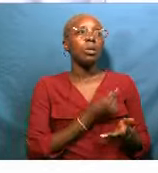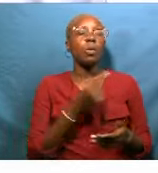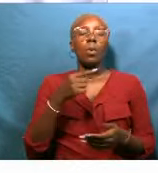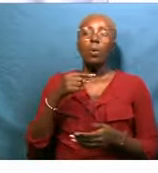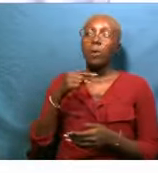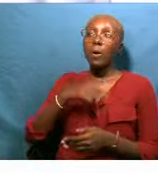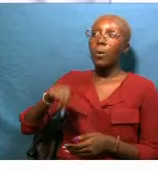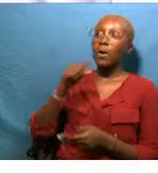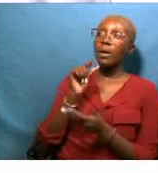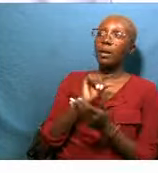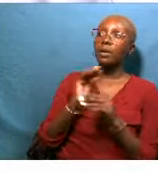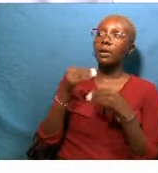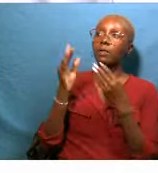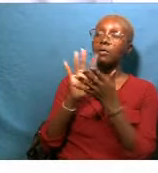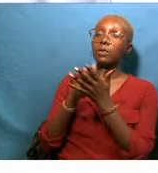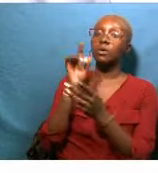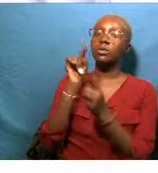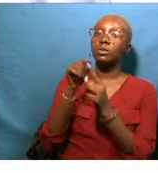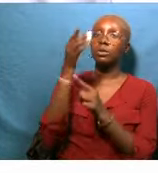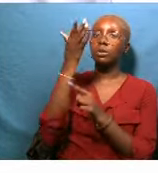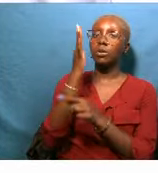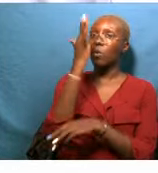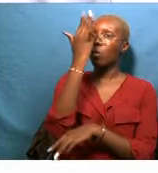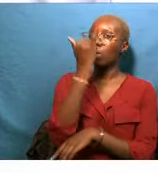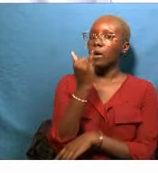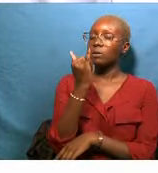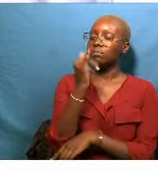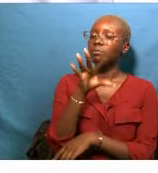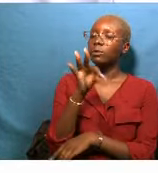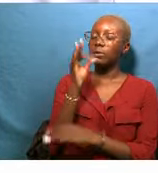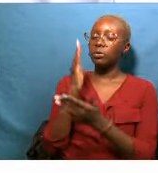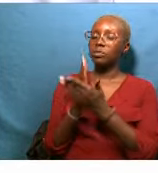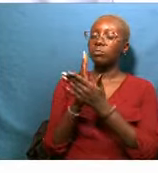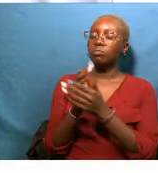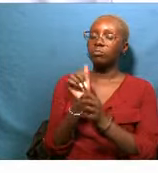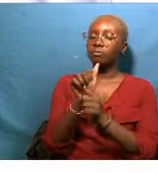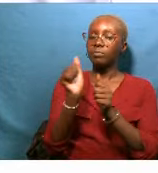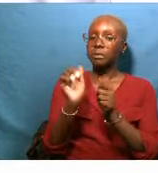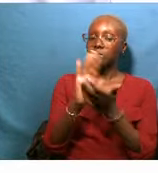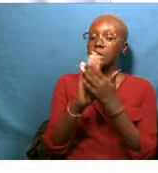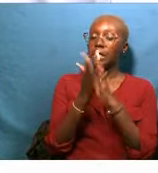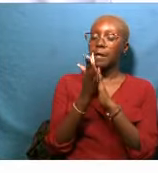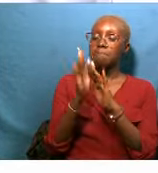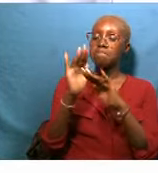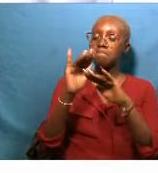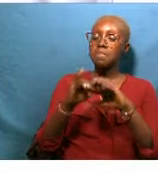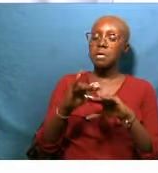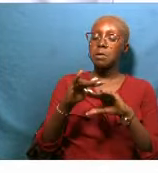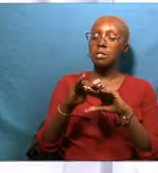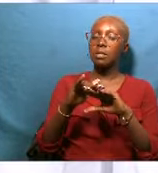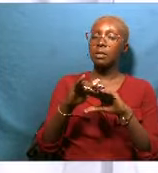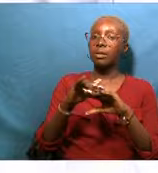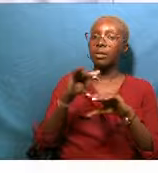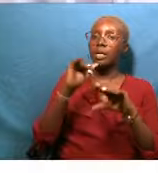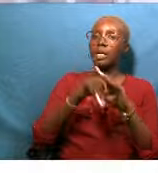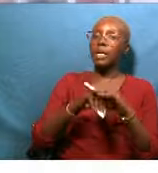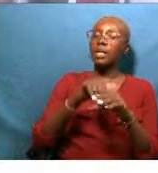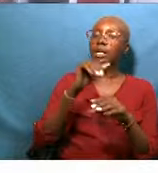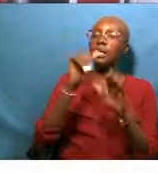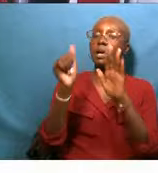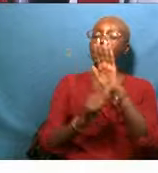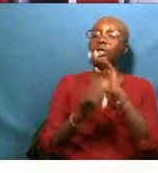God that you have been found suitable and capable to be admitted to the sacred trust of an